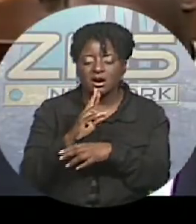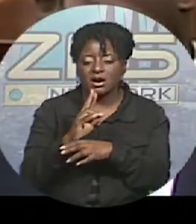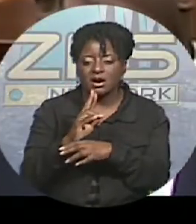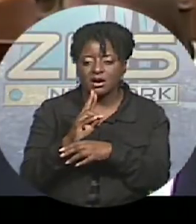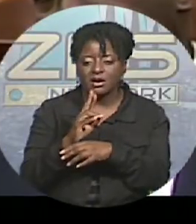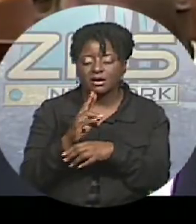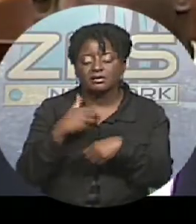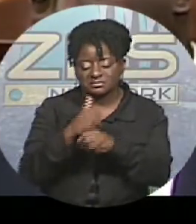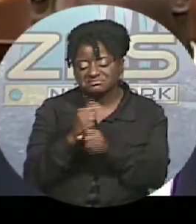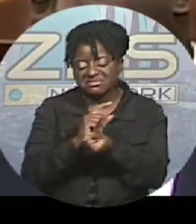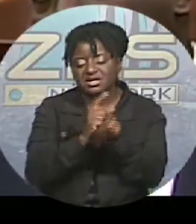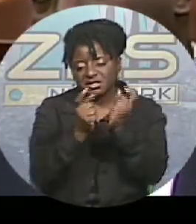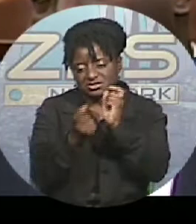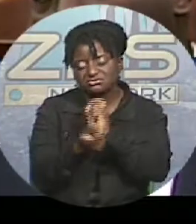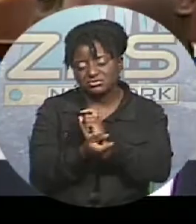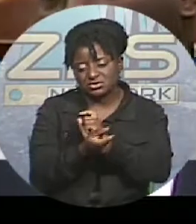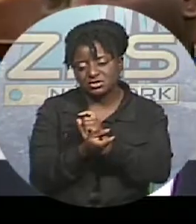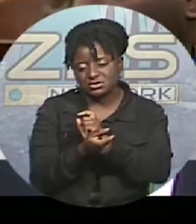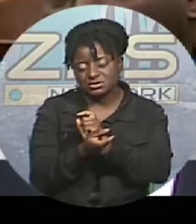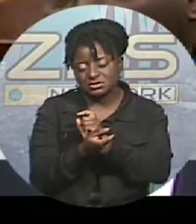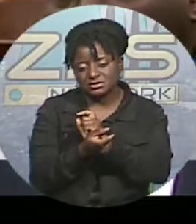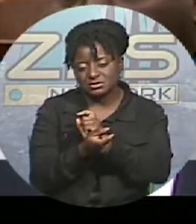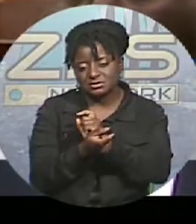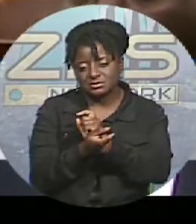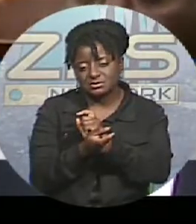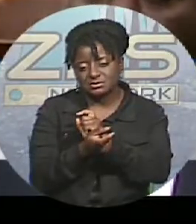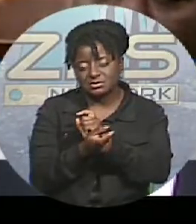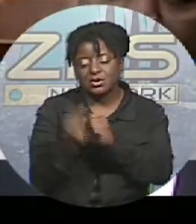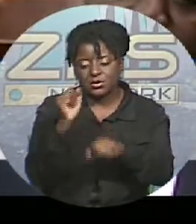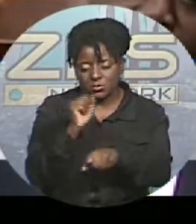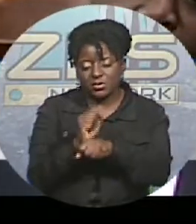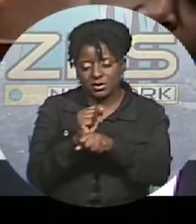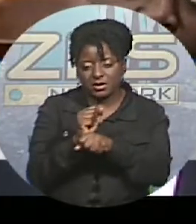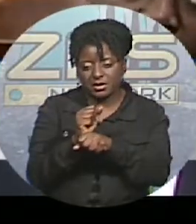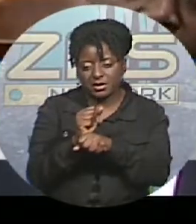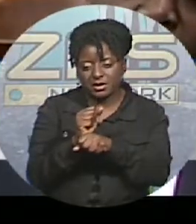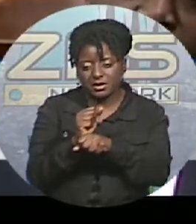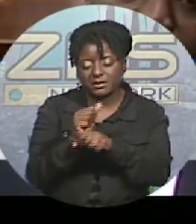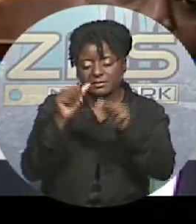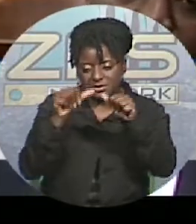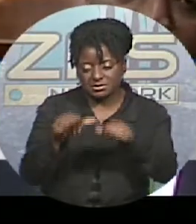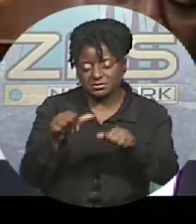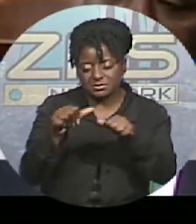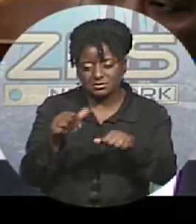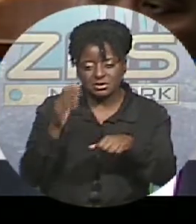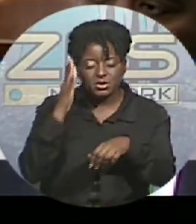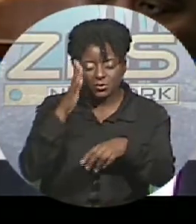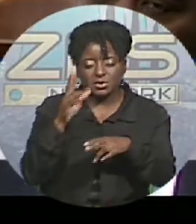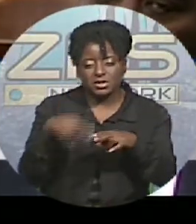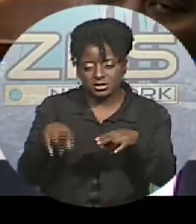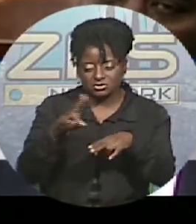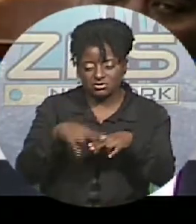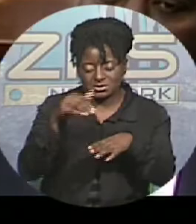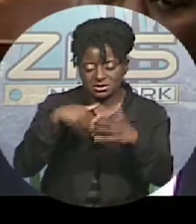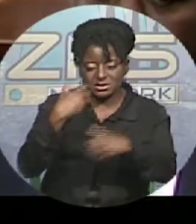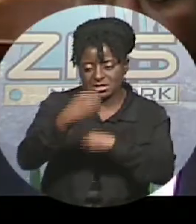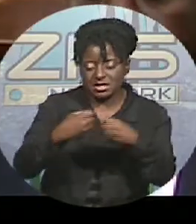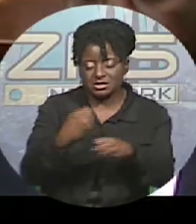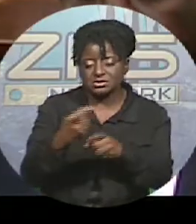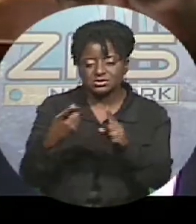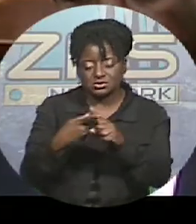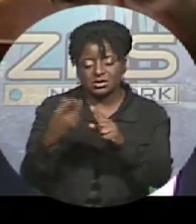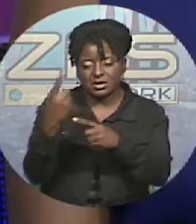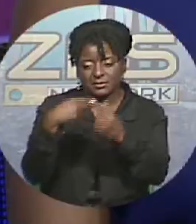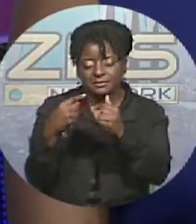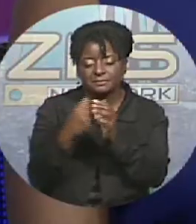employment prospects will brighten significantly in the quarters and years to come. Clint Watson, ZNS Network